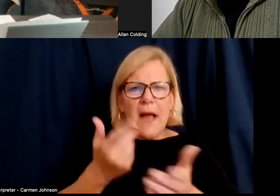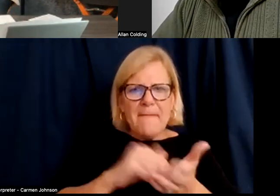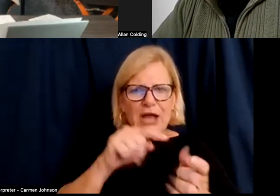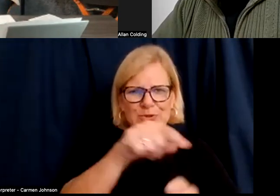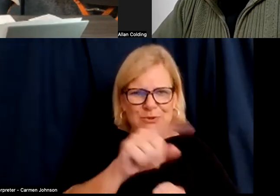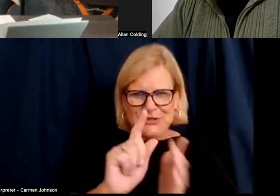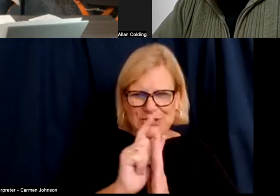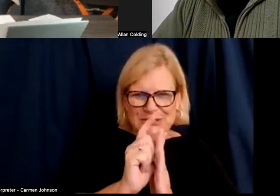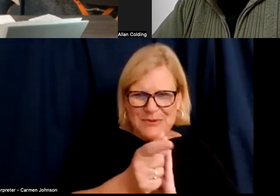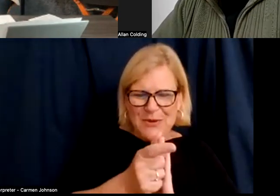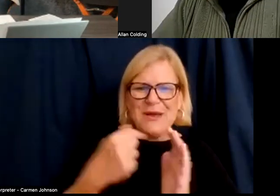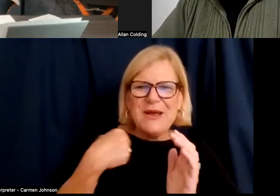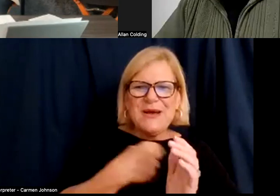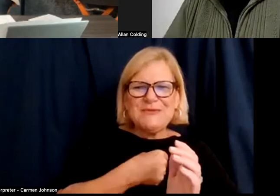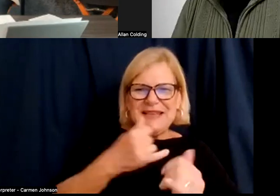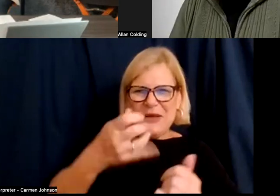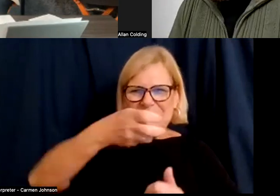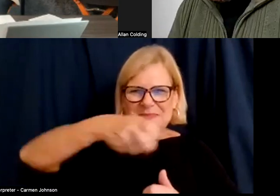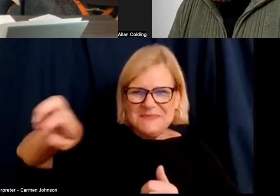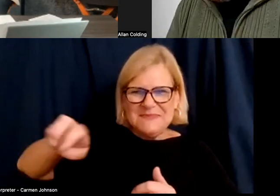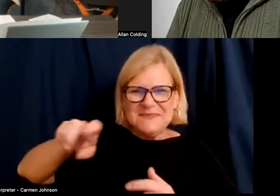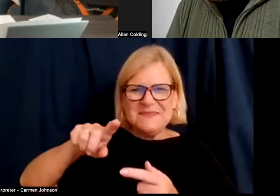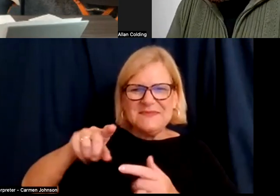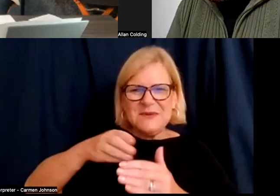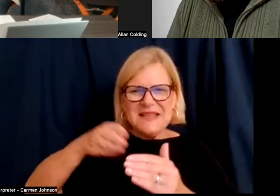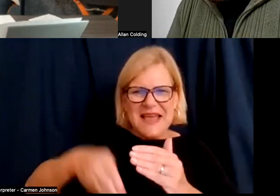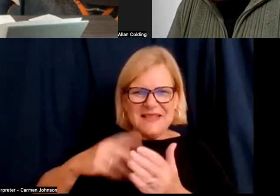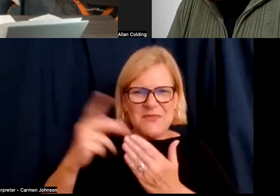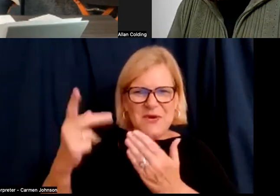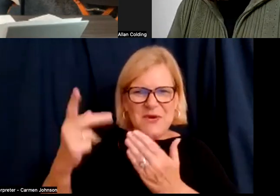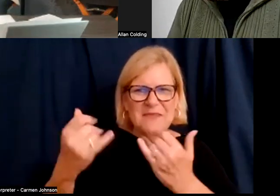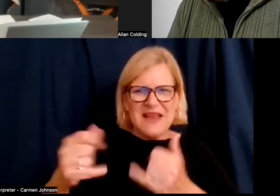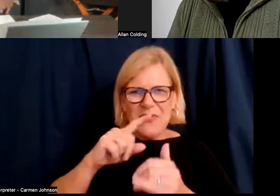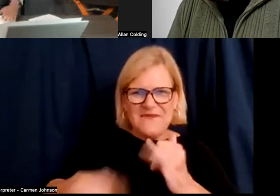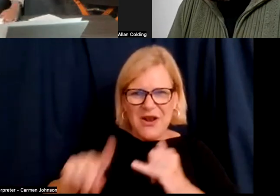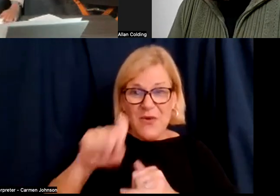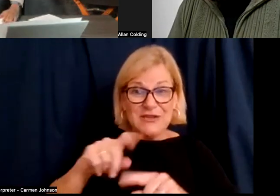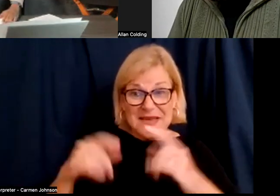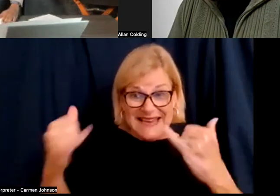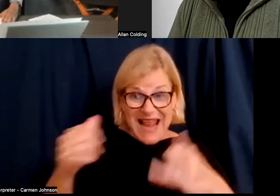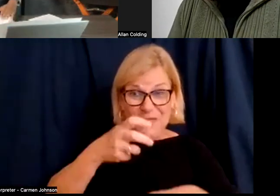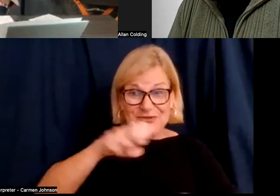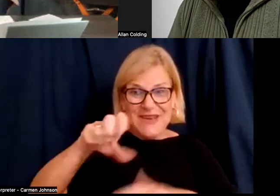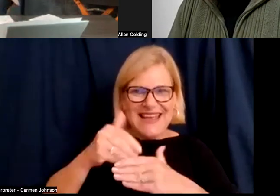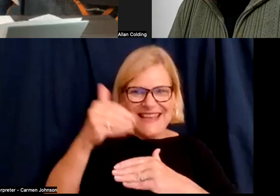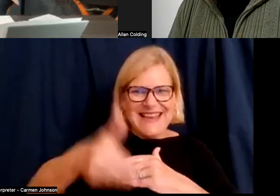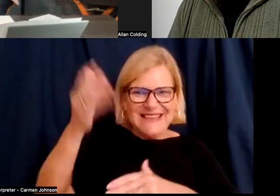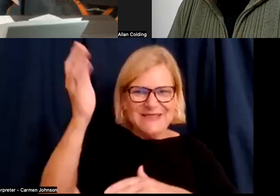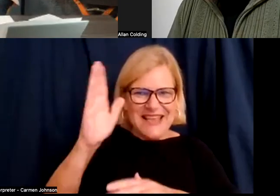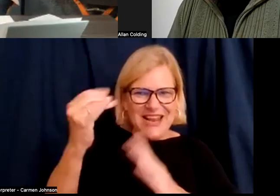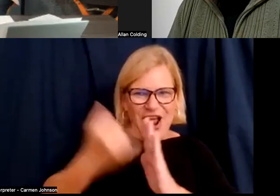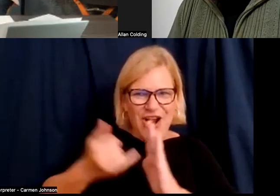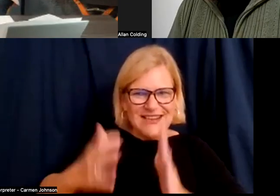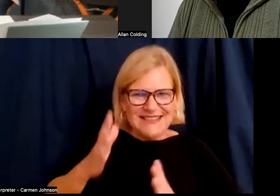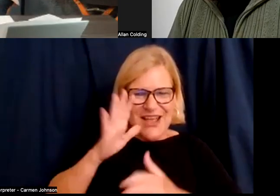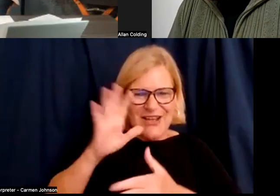a moment as we Okay. proceed towards the end of the program here with final questions. But now we're going to transition to our next presenting artist who